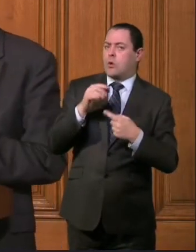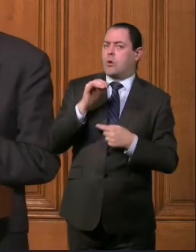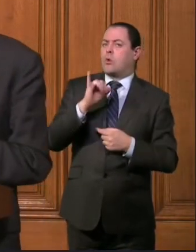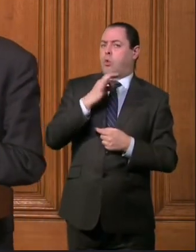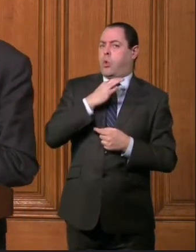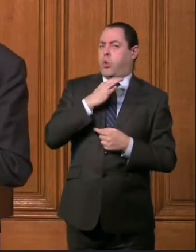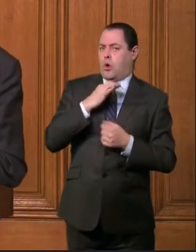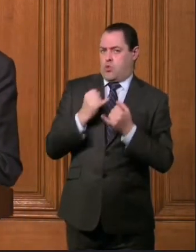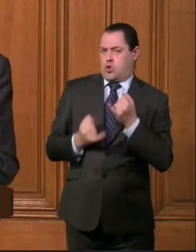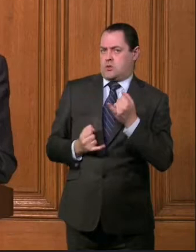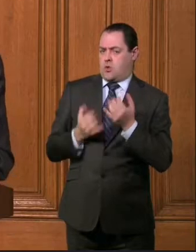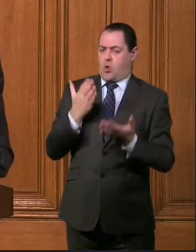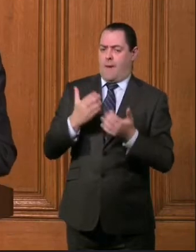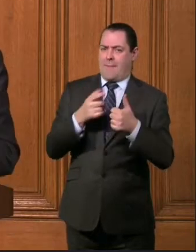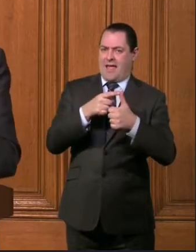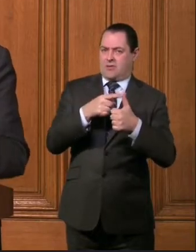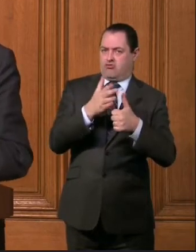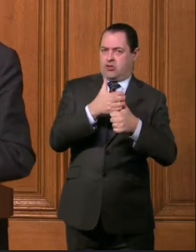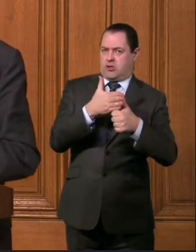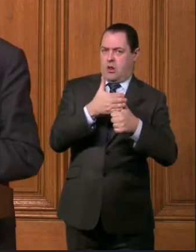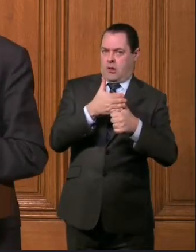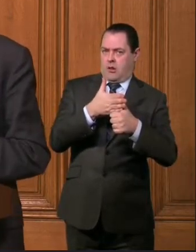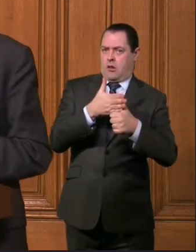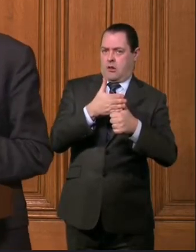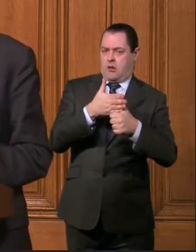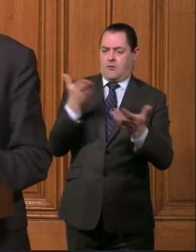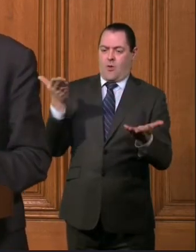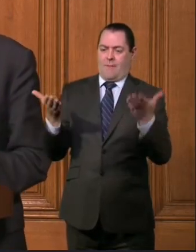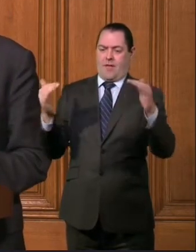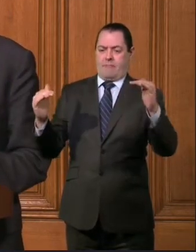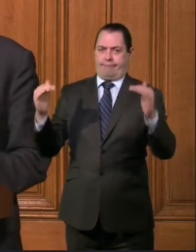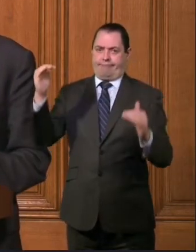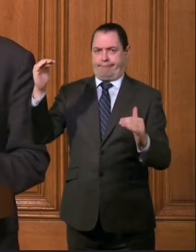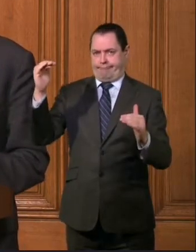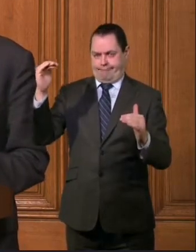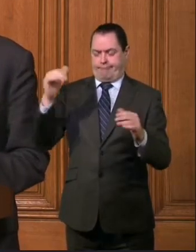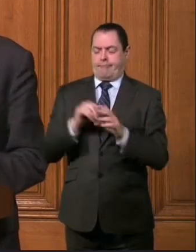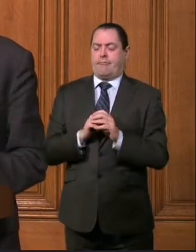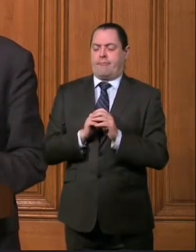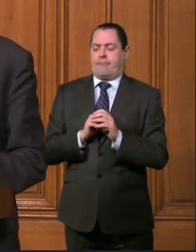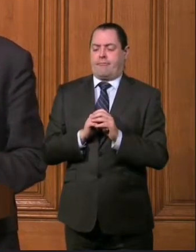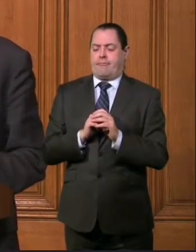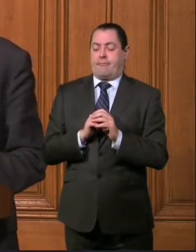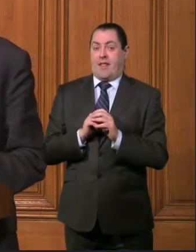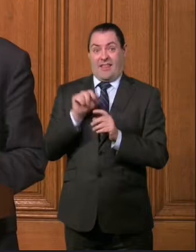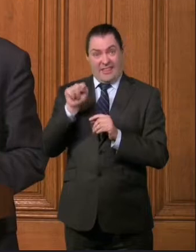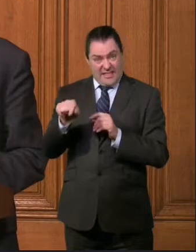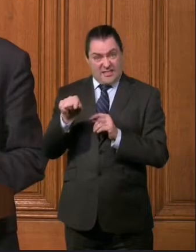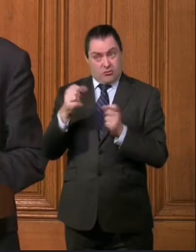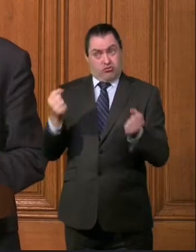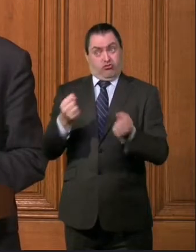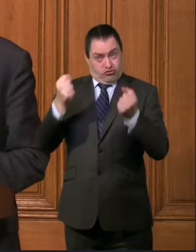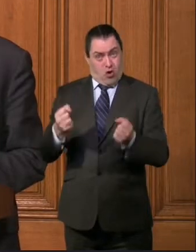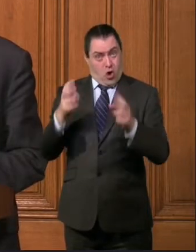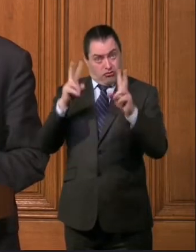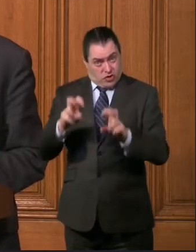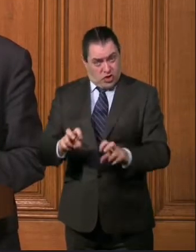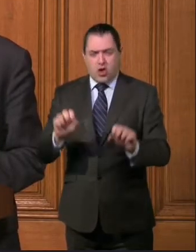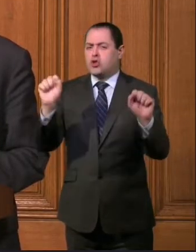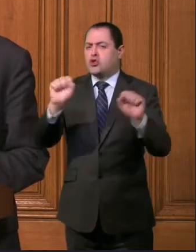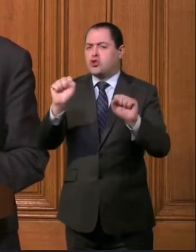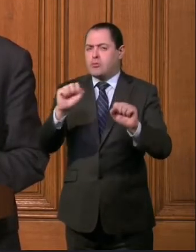strong. It's a series of different bits of information that come together to support that. And I want to put it into context as to what it might